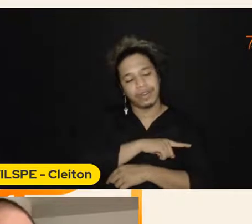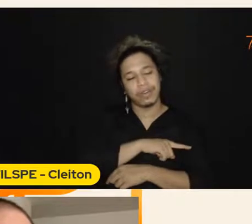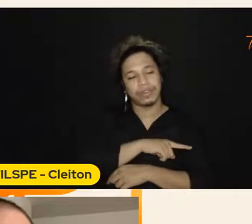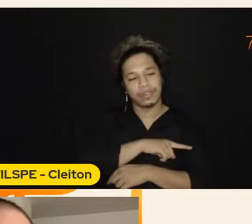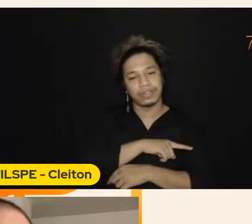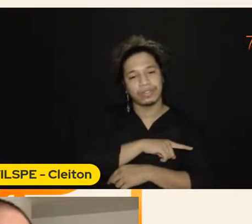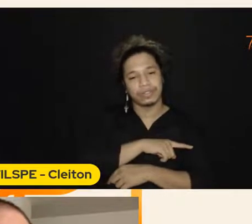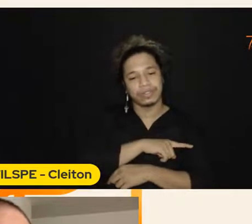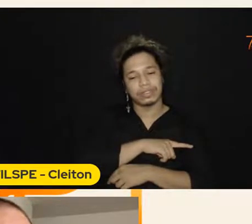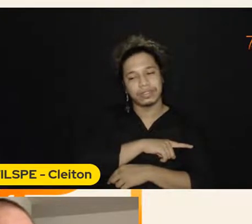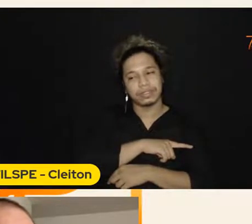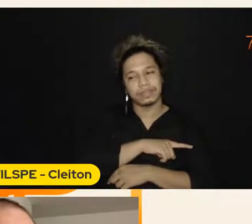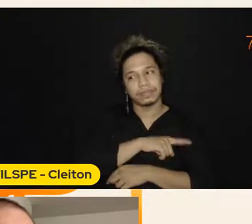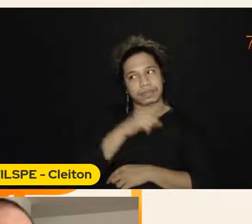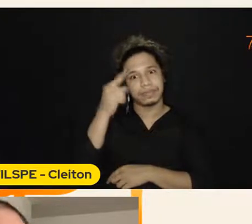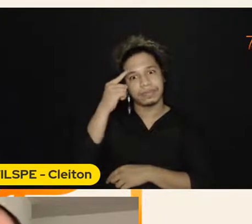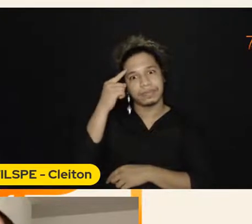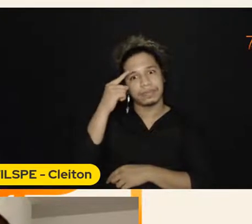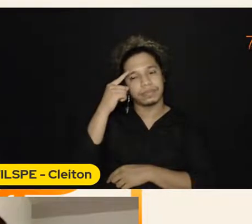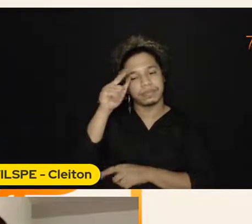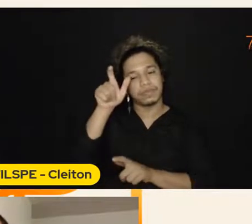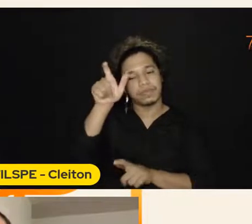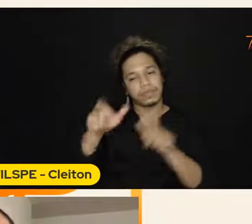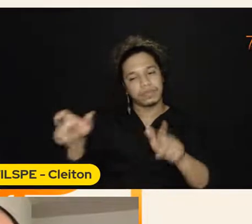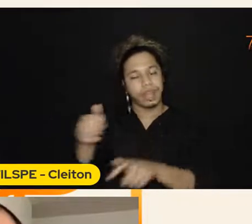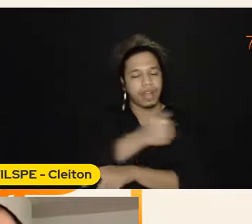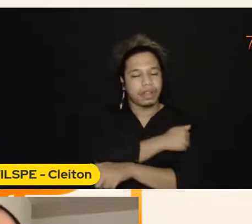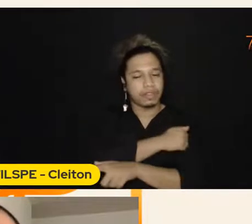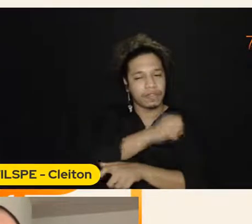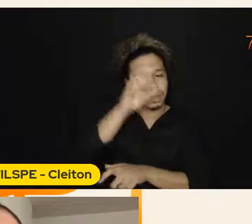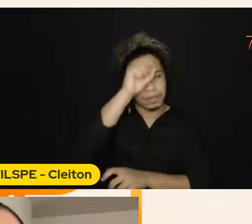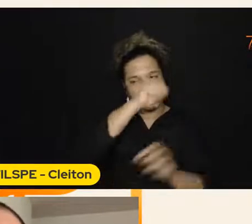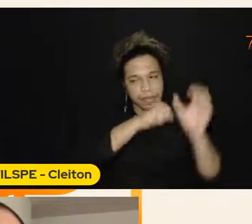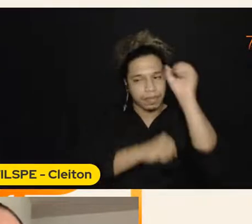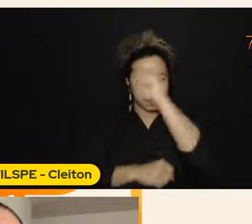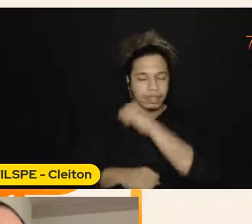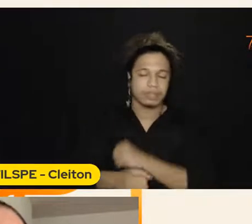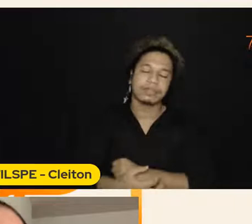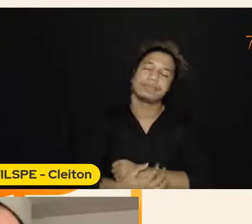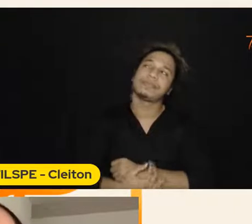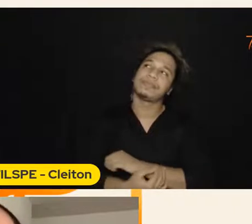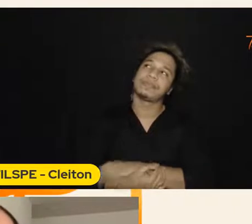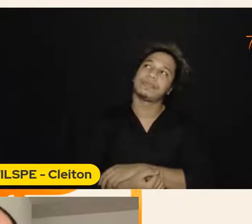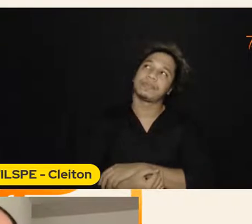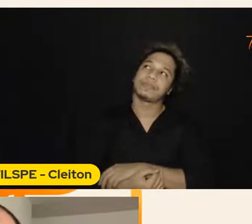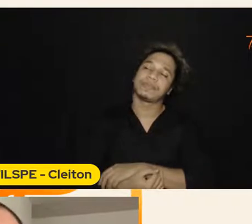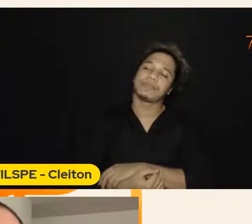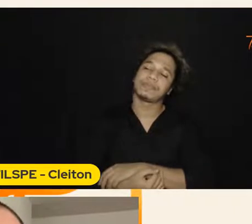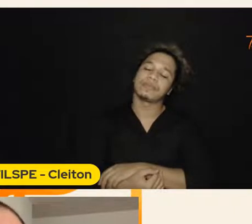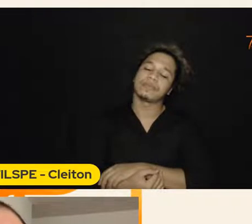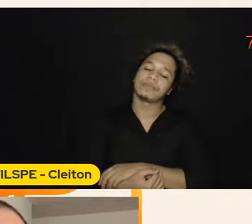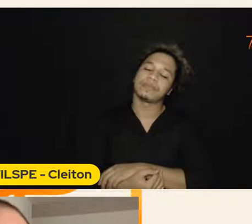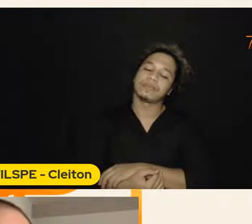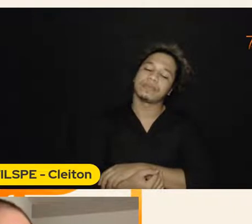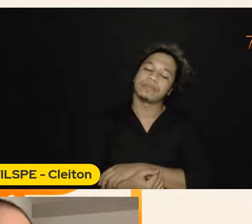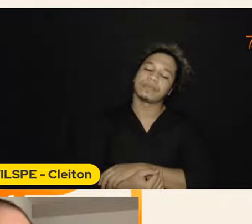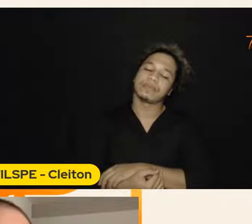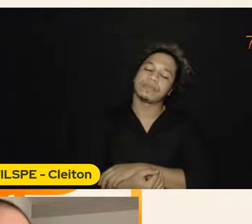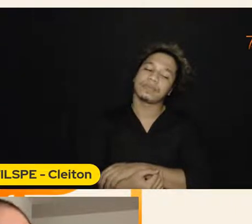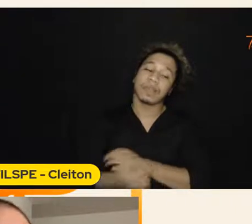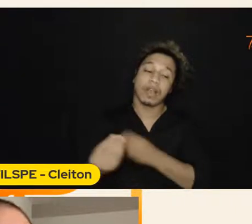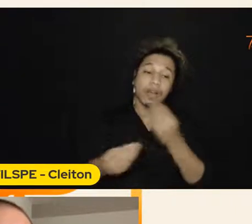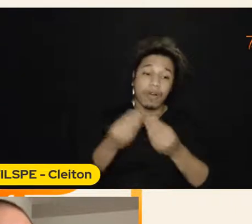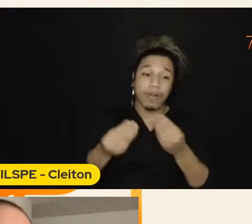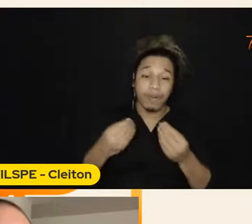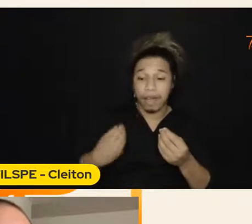science classrooms. It's not just learning the code or how it goes from the river to the ocean and back to